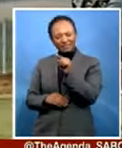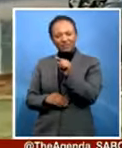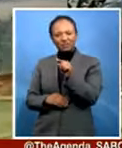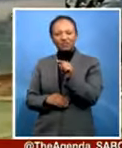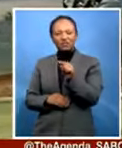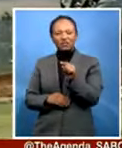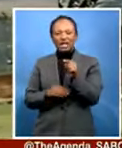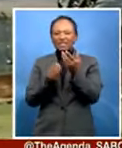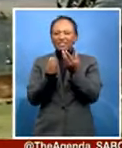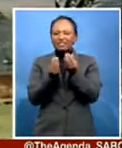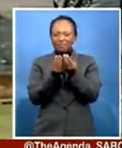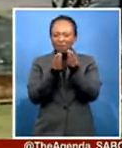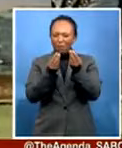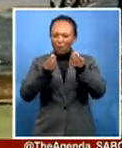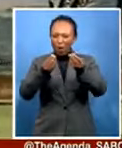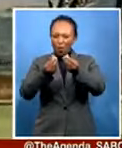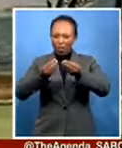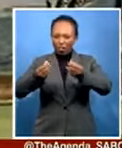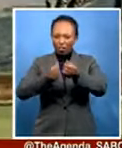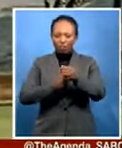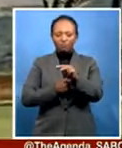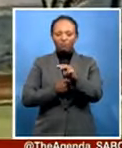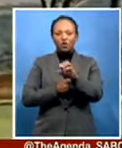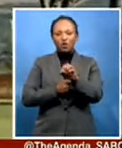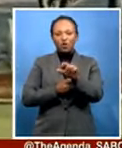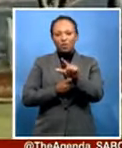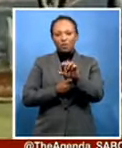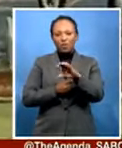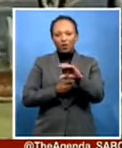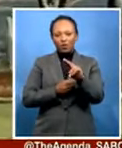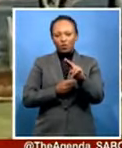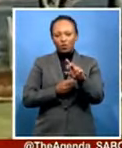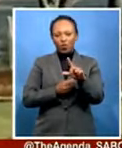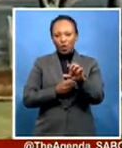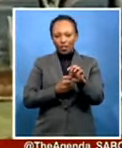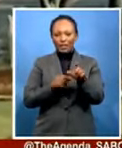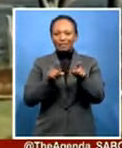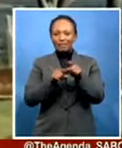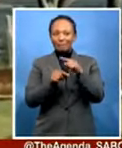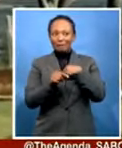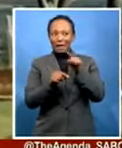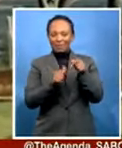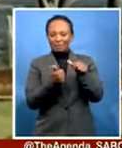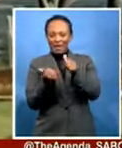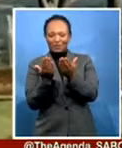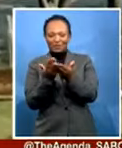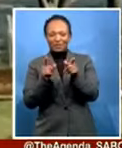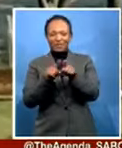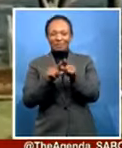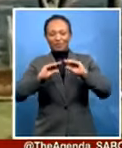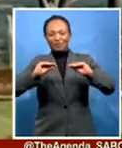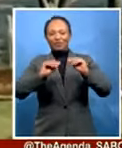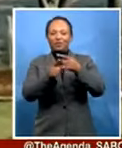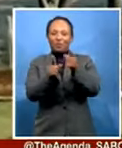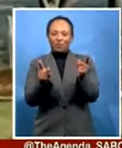probably have to sort of go back to school and teach myself and then teach everybody else what it is. But it's a tool, if you like, that we